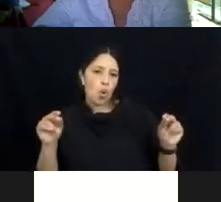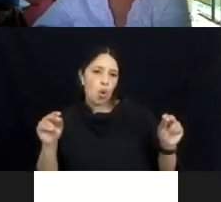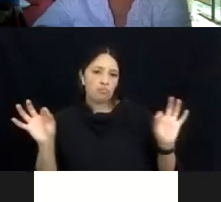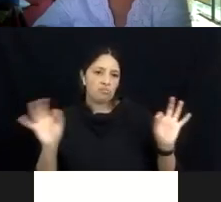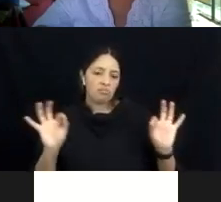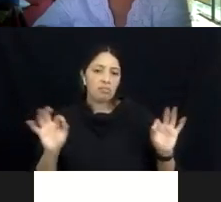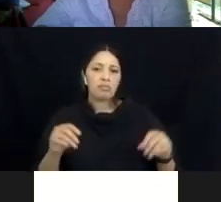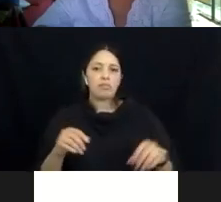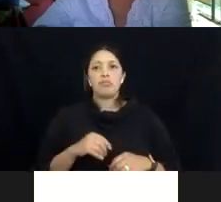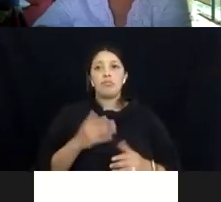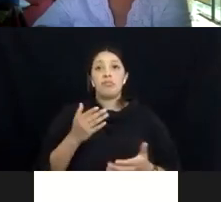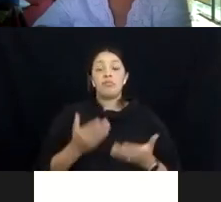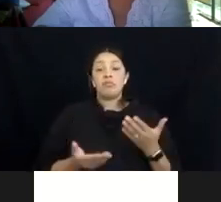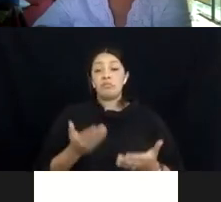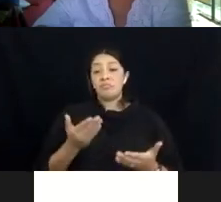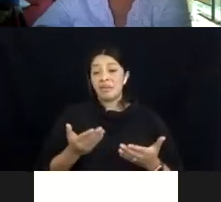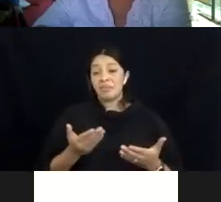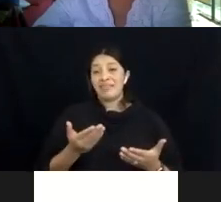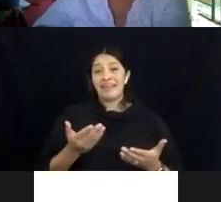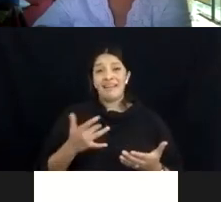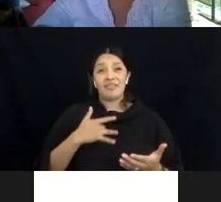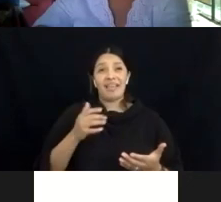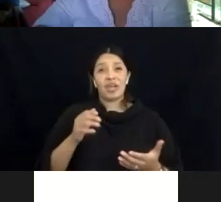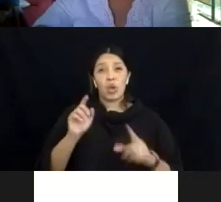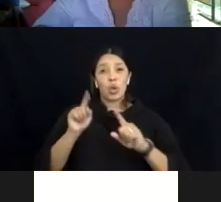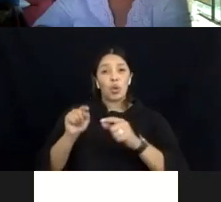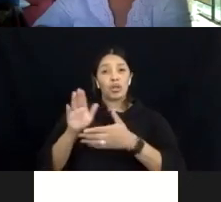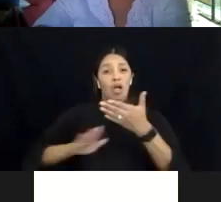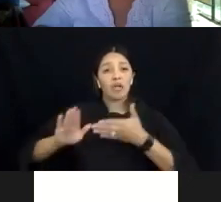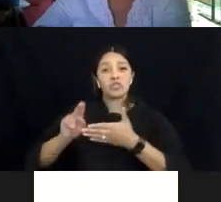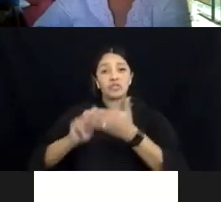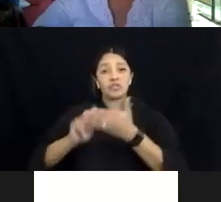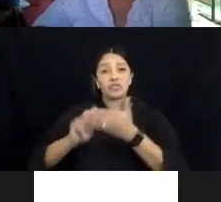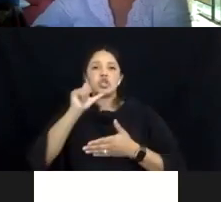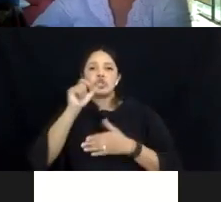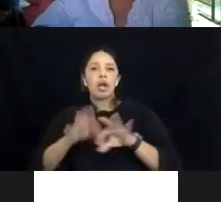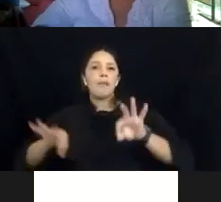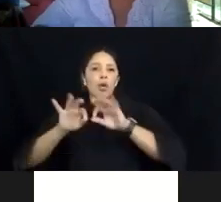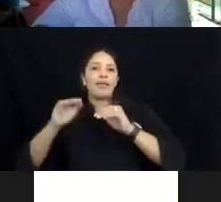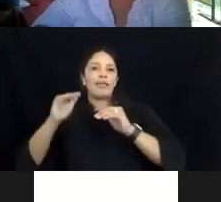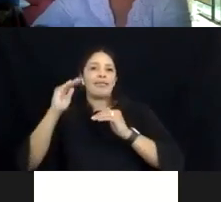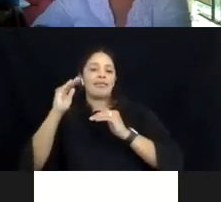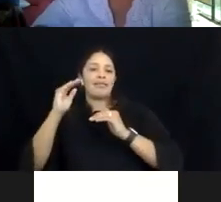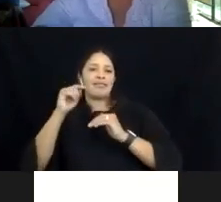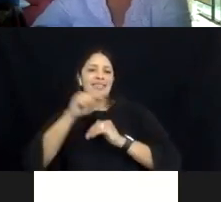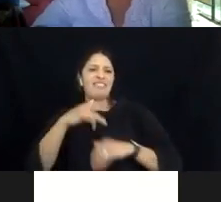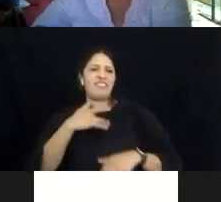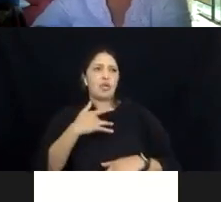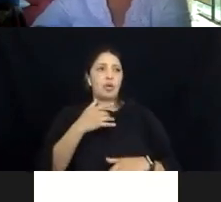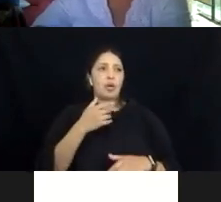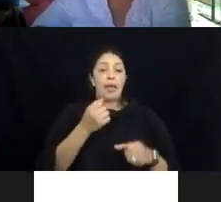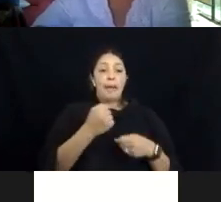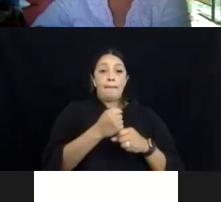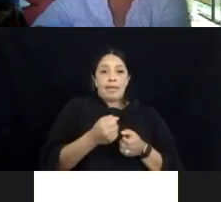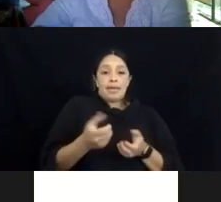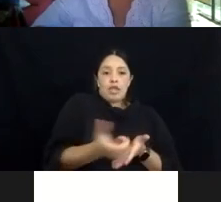college, university, is not as important as to make money to sustain the family. So what I'm